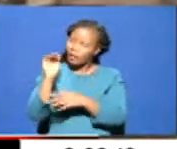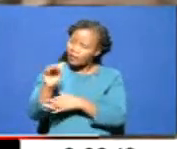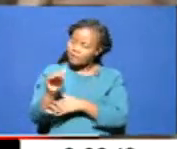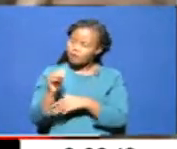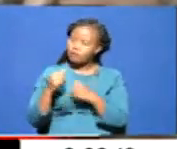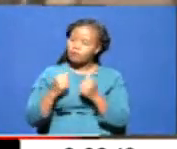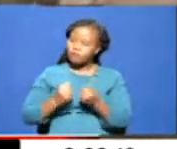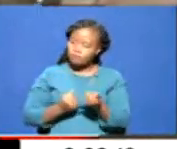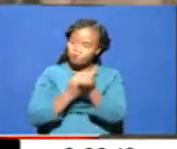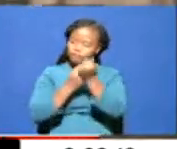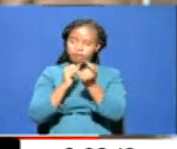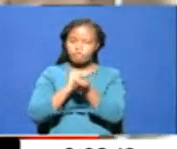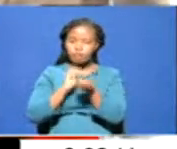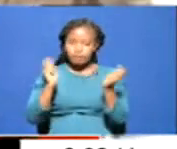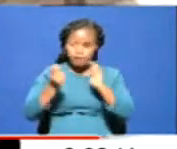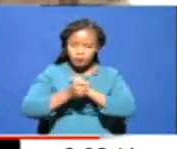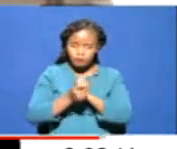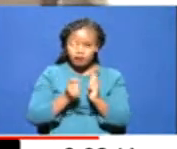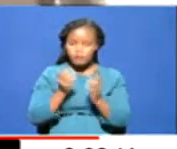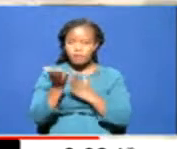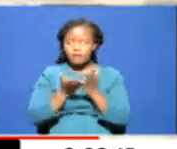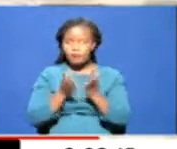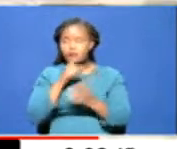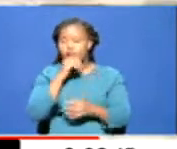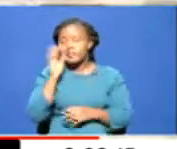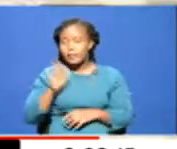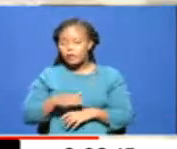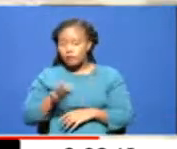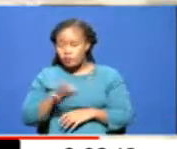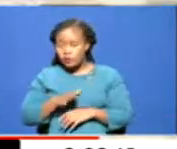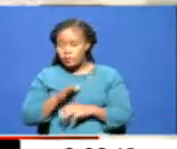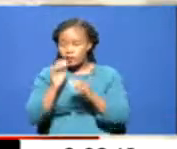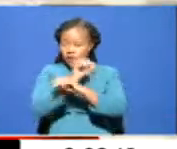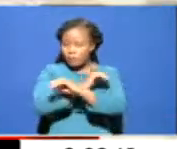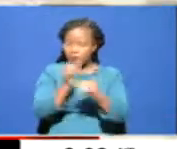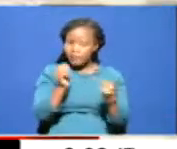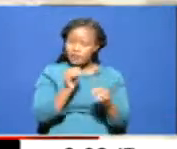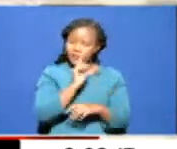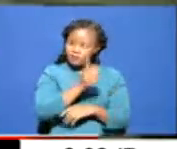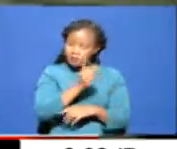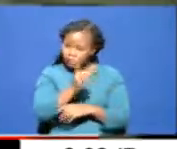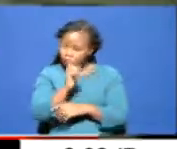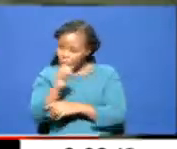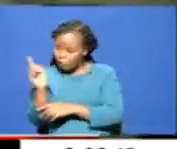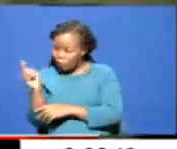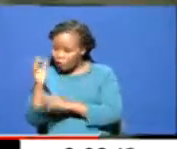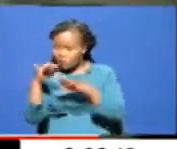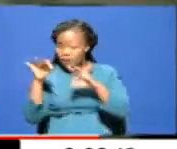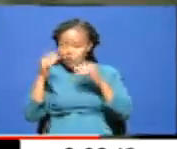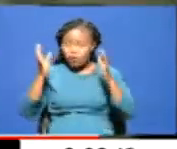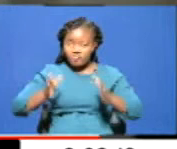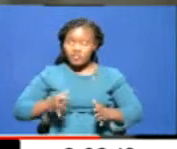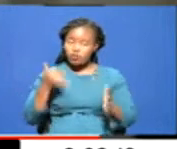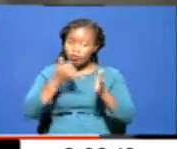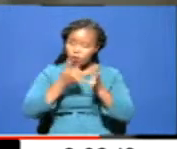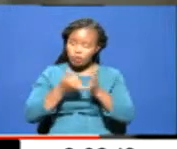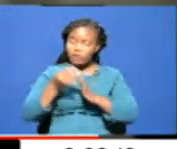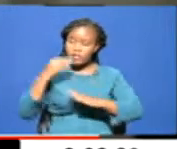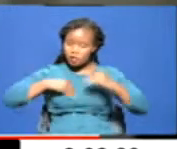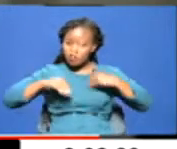the welfare of the servicemen and women, the head of state cautioned the new officers against engaging in corruption. My plea to you